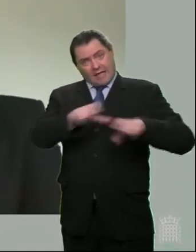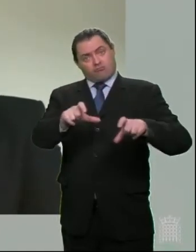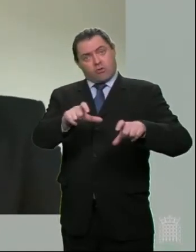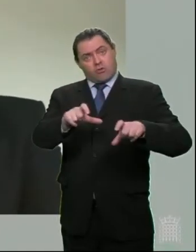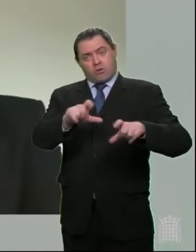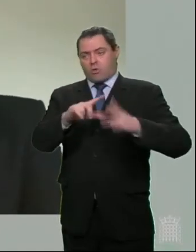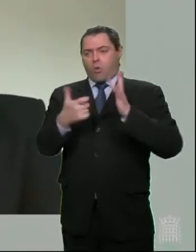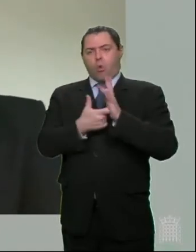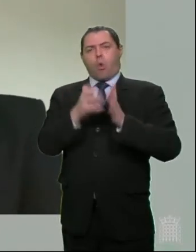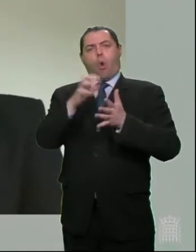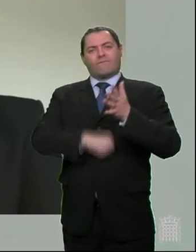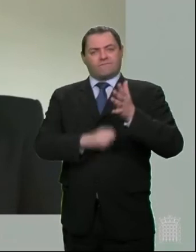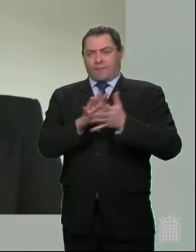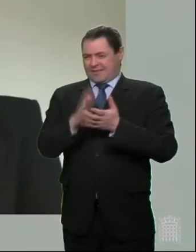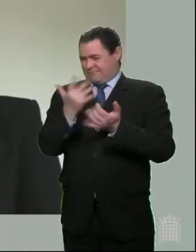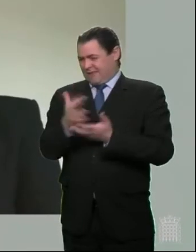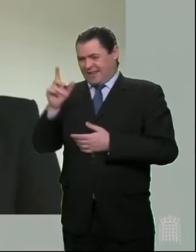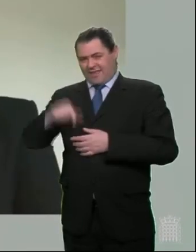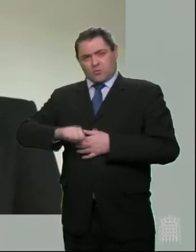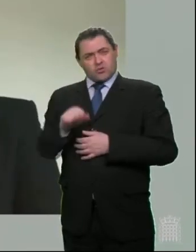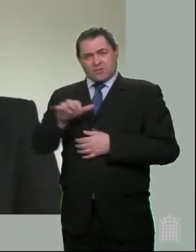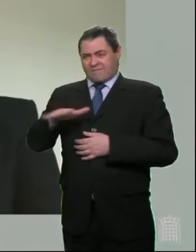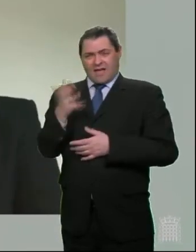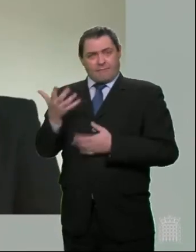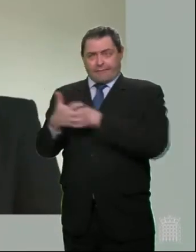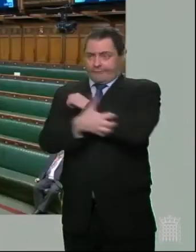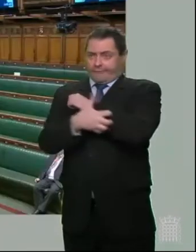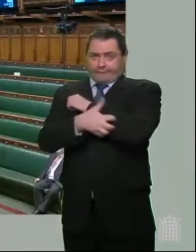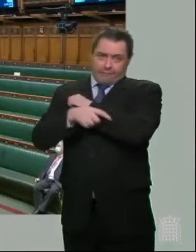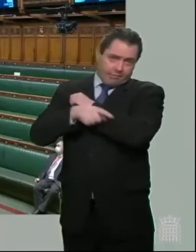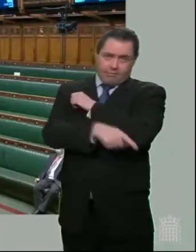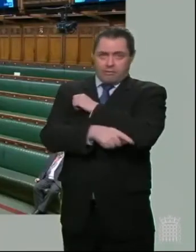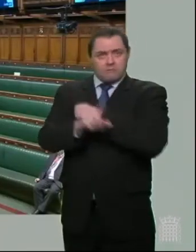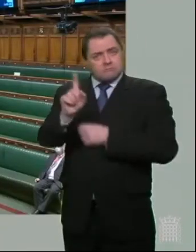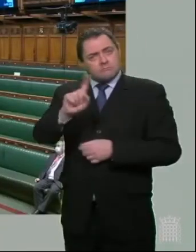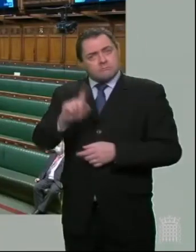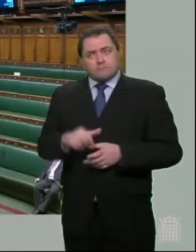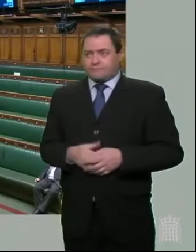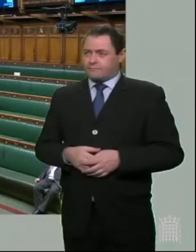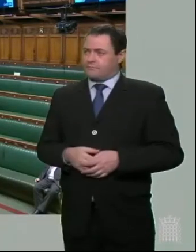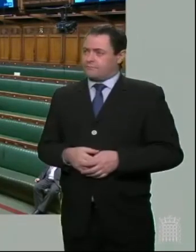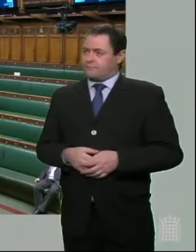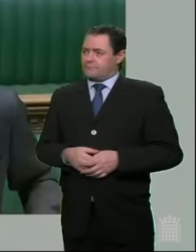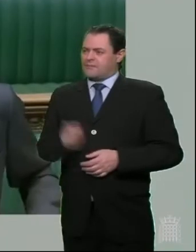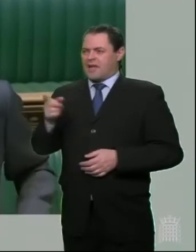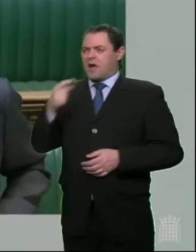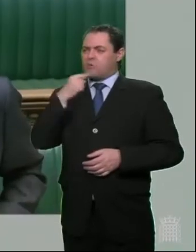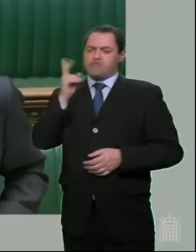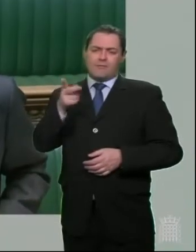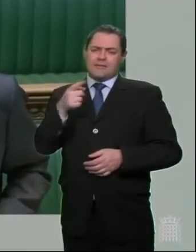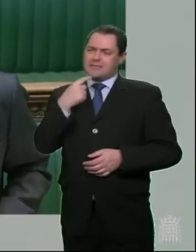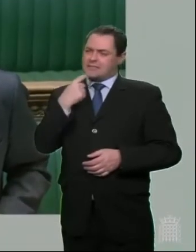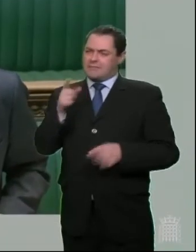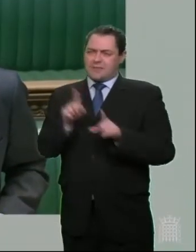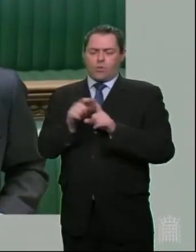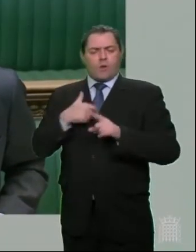Scottish families further into an income crisis? Mr. Speaker, I repeat what I've said before. We will continue to look